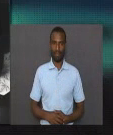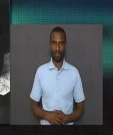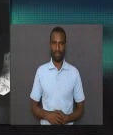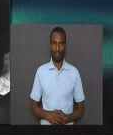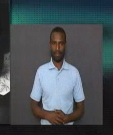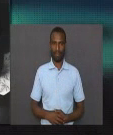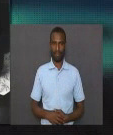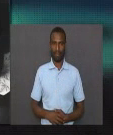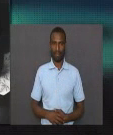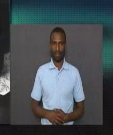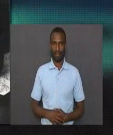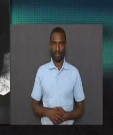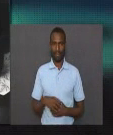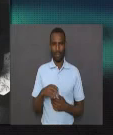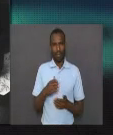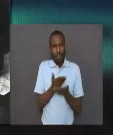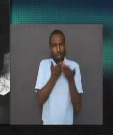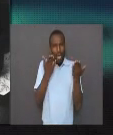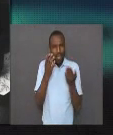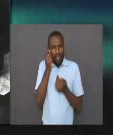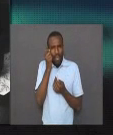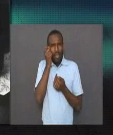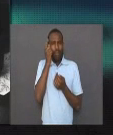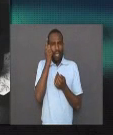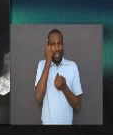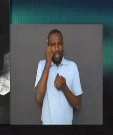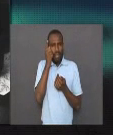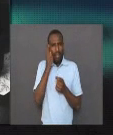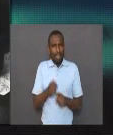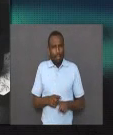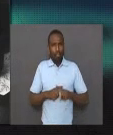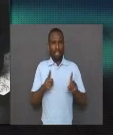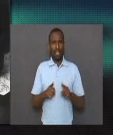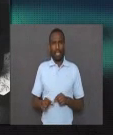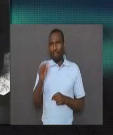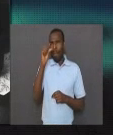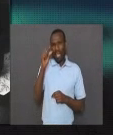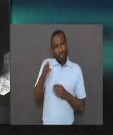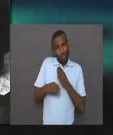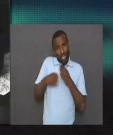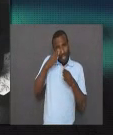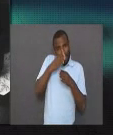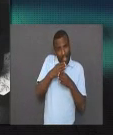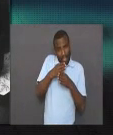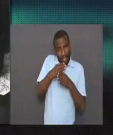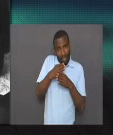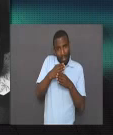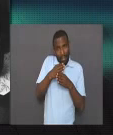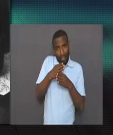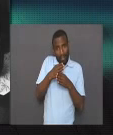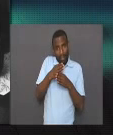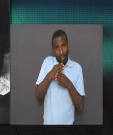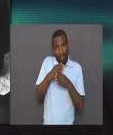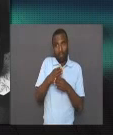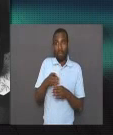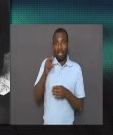To understand matter on a microscopic level, we must first learn about the